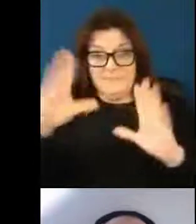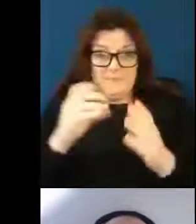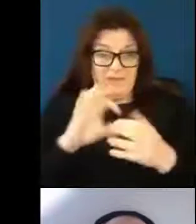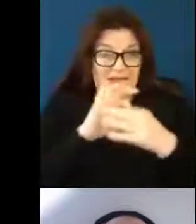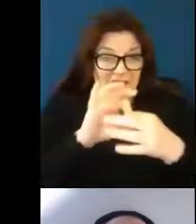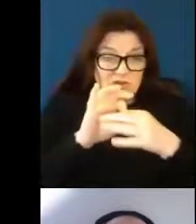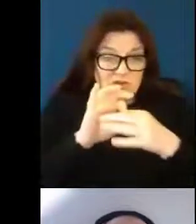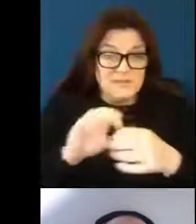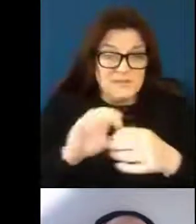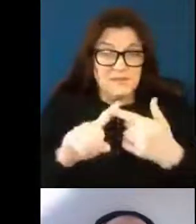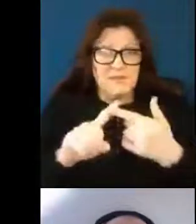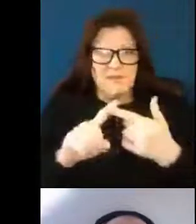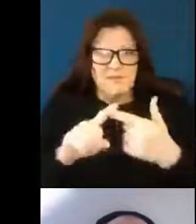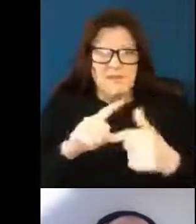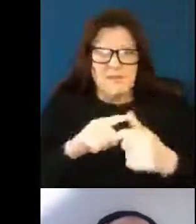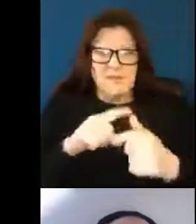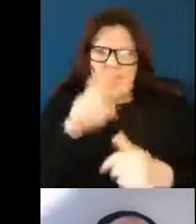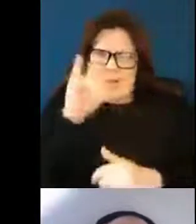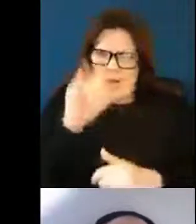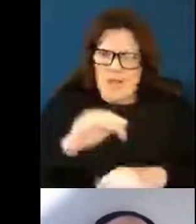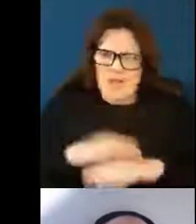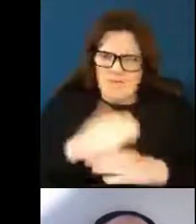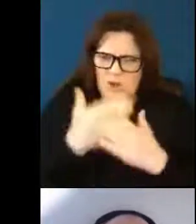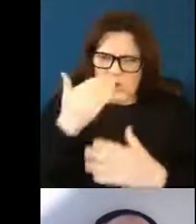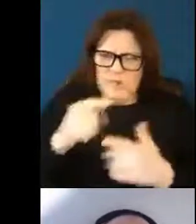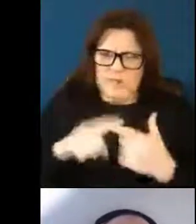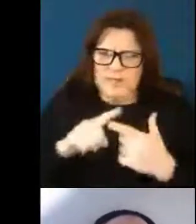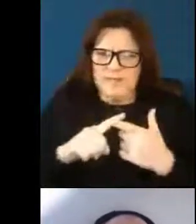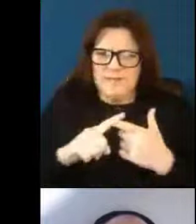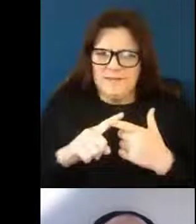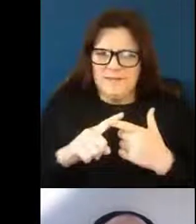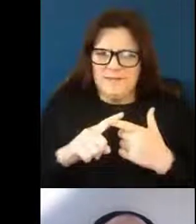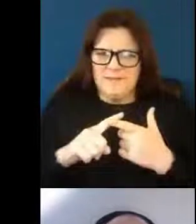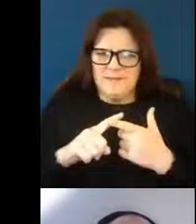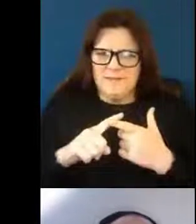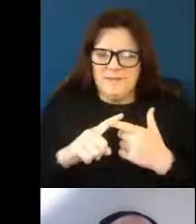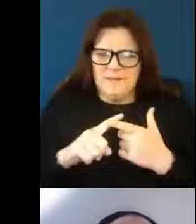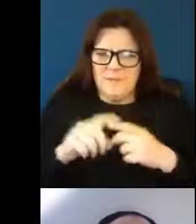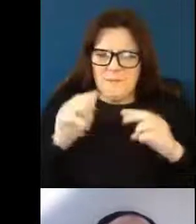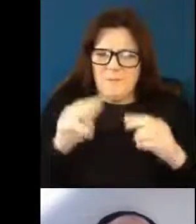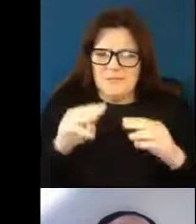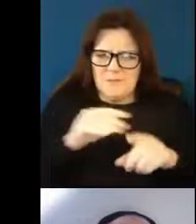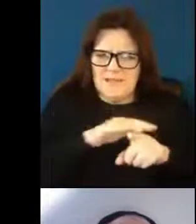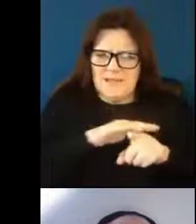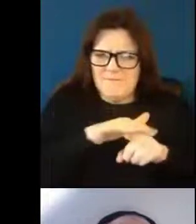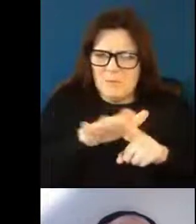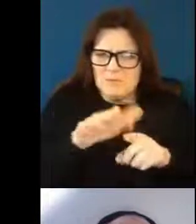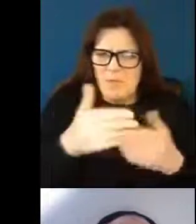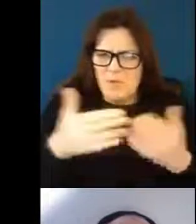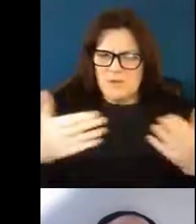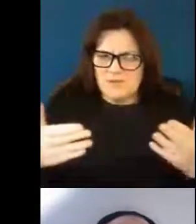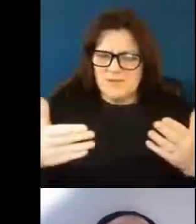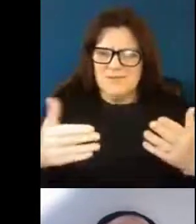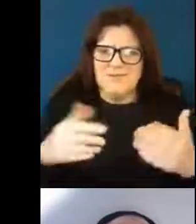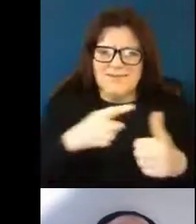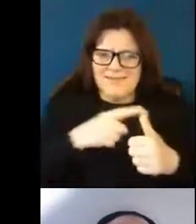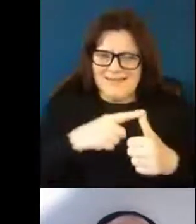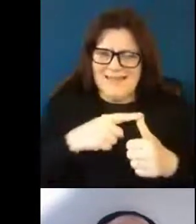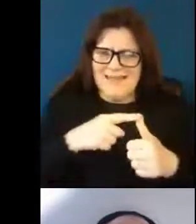engagement, the why of learning, and its potential to influence and lead